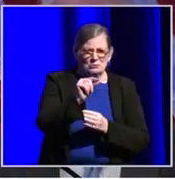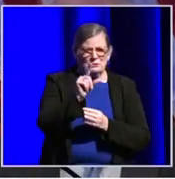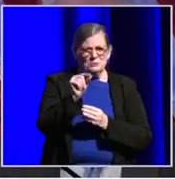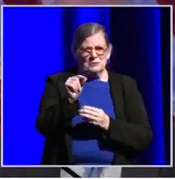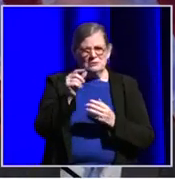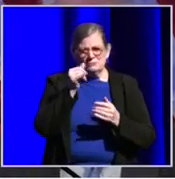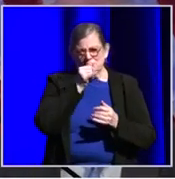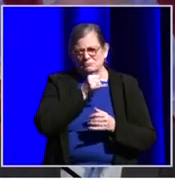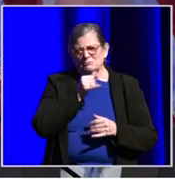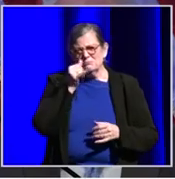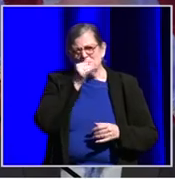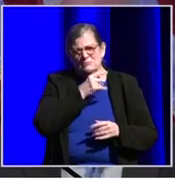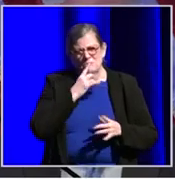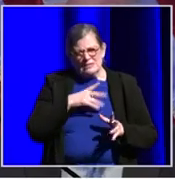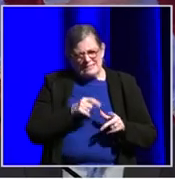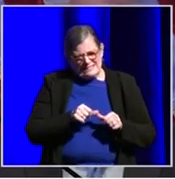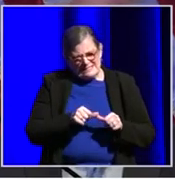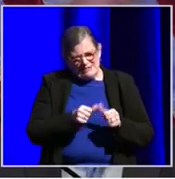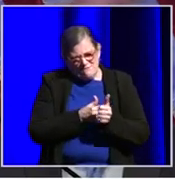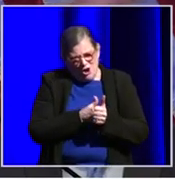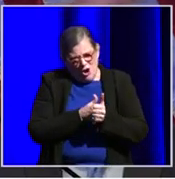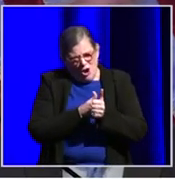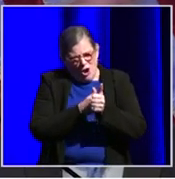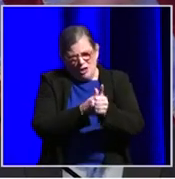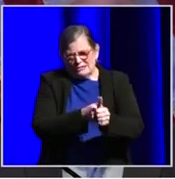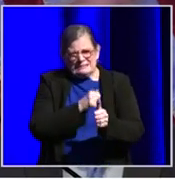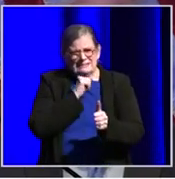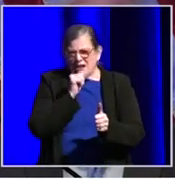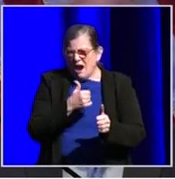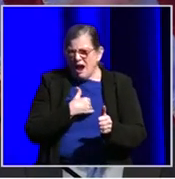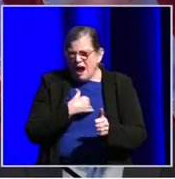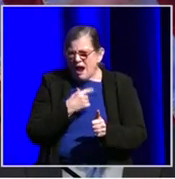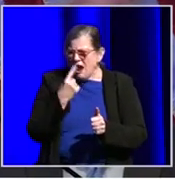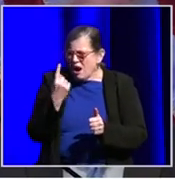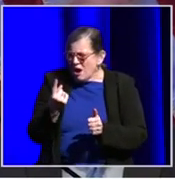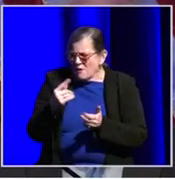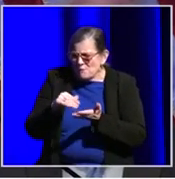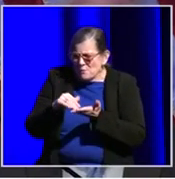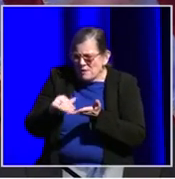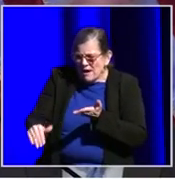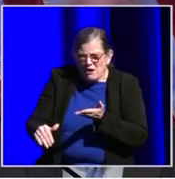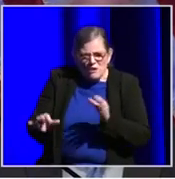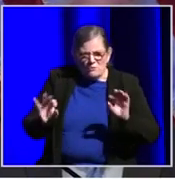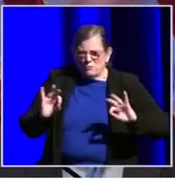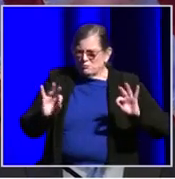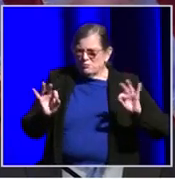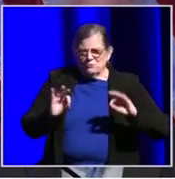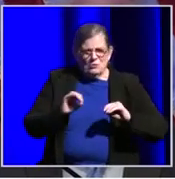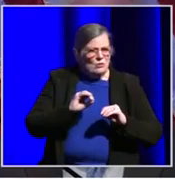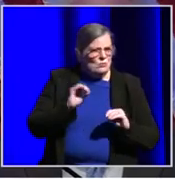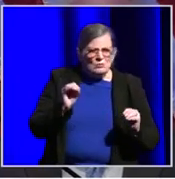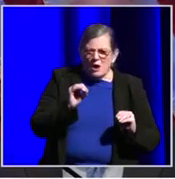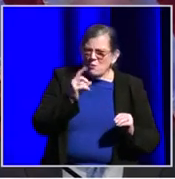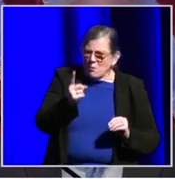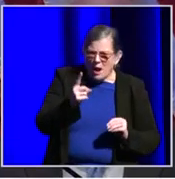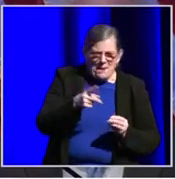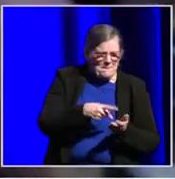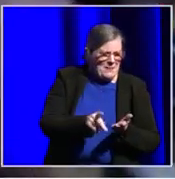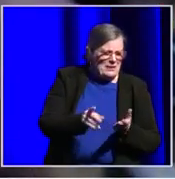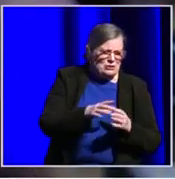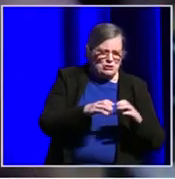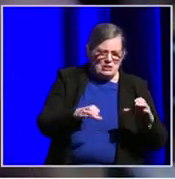too. We didn't have a single layoff or miss one paycheck during this pandemic.